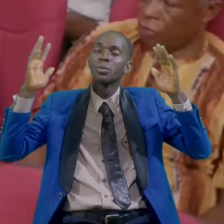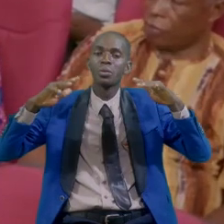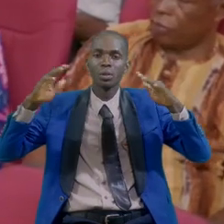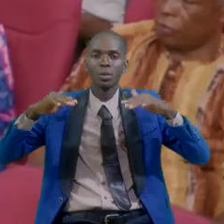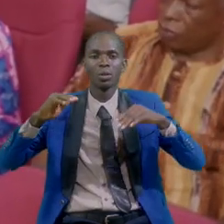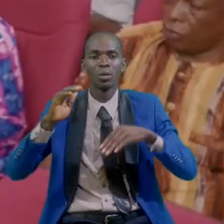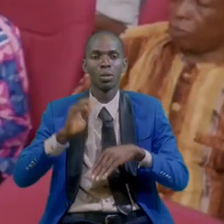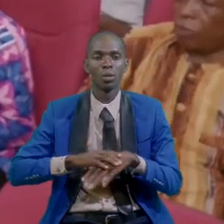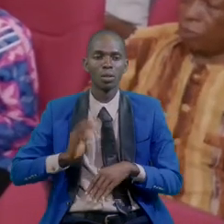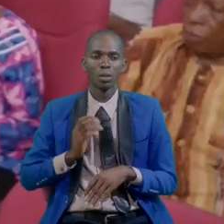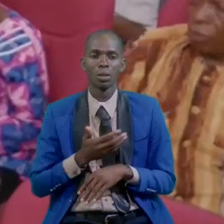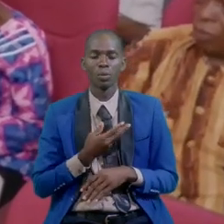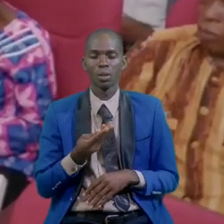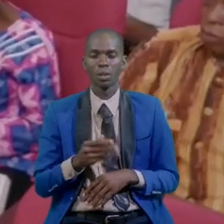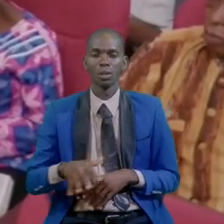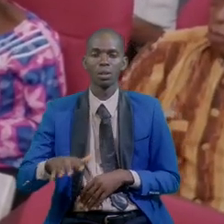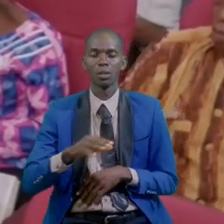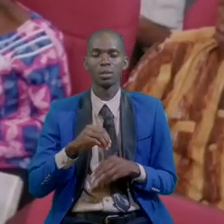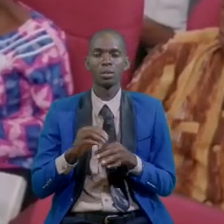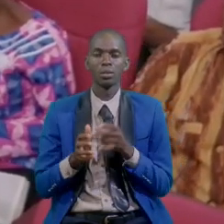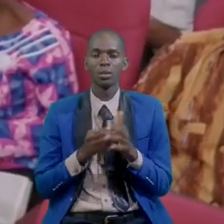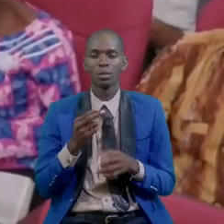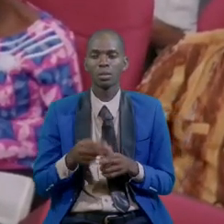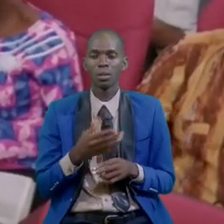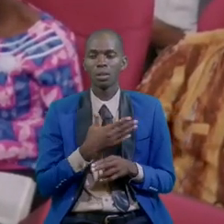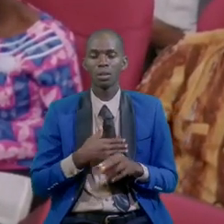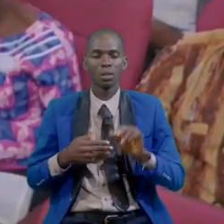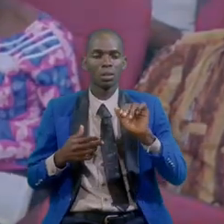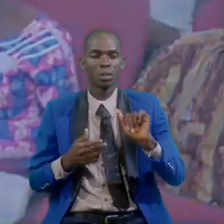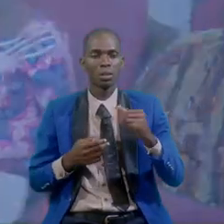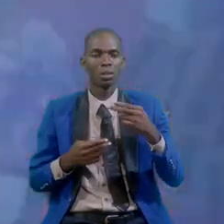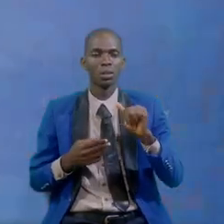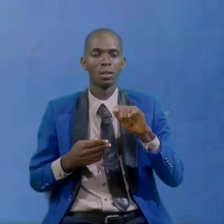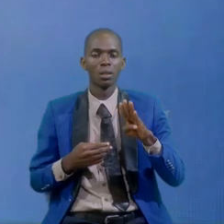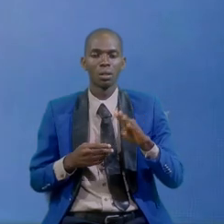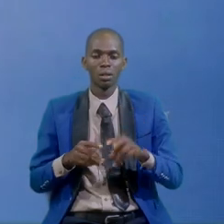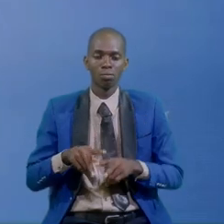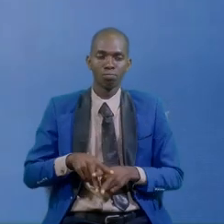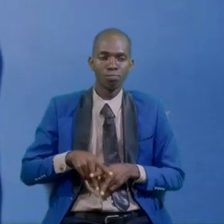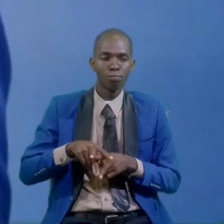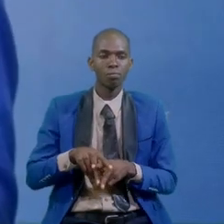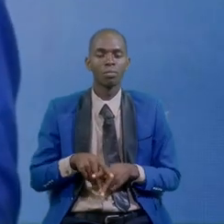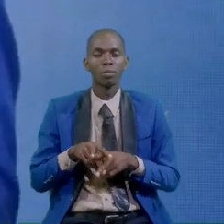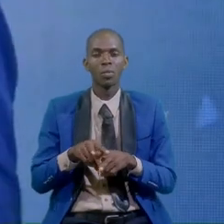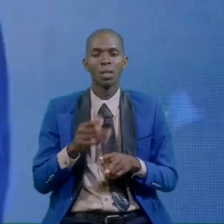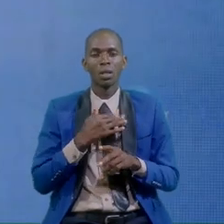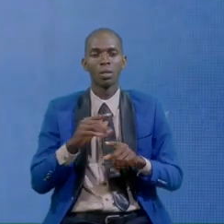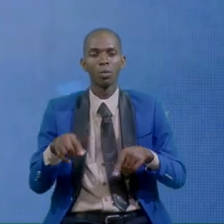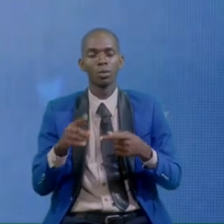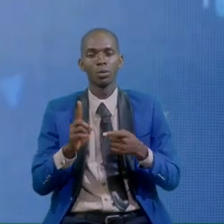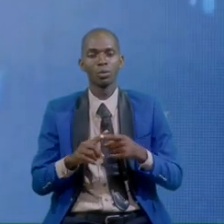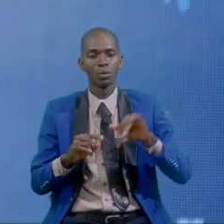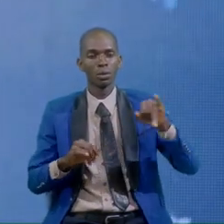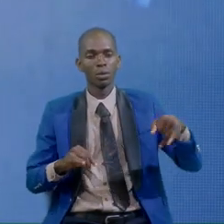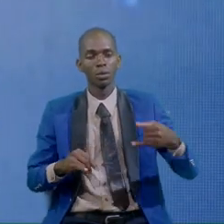our land. And Ahab rode and went to Jezreel. Look at